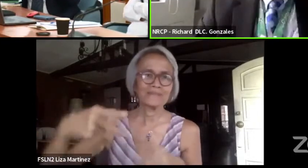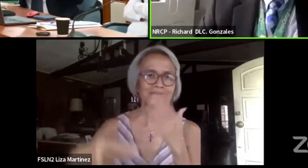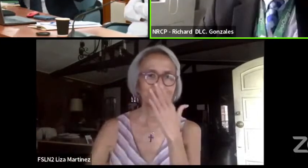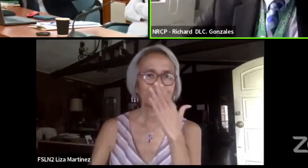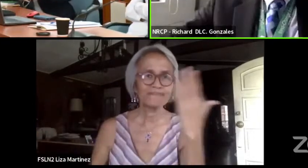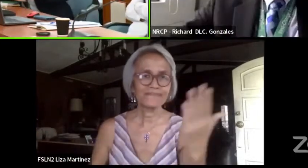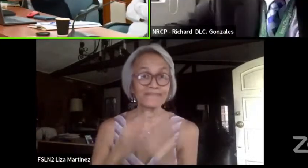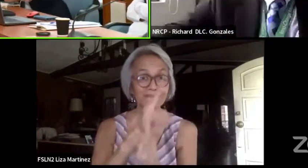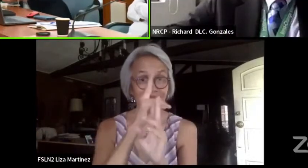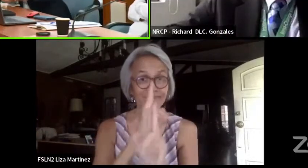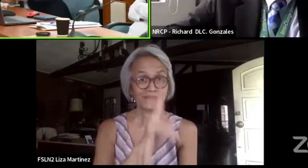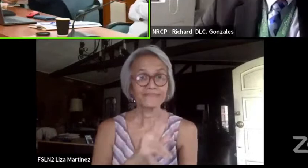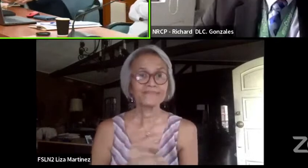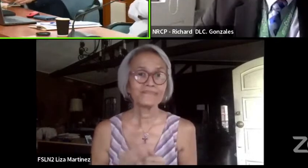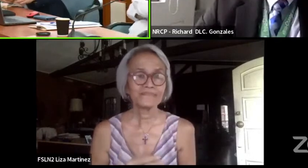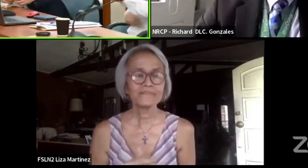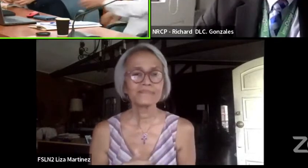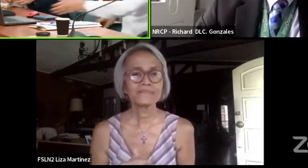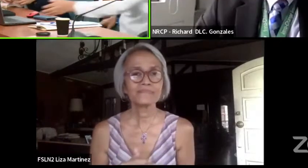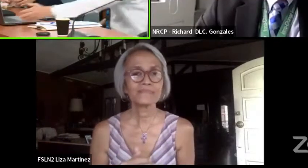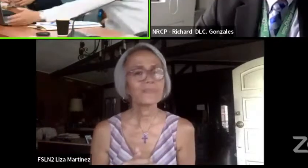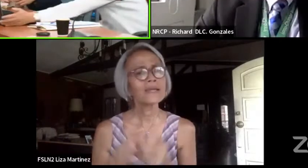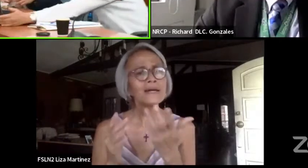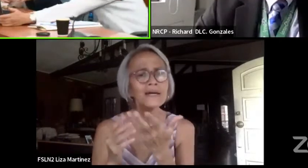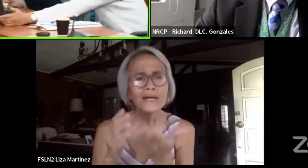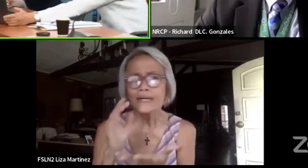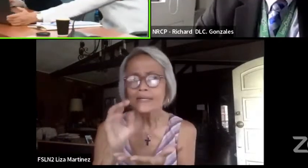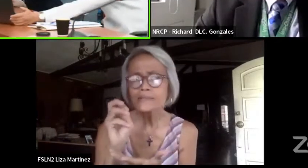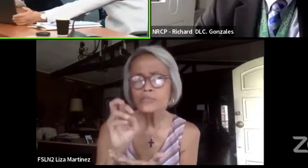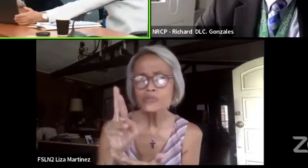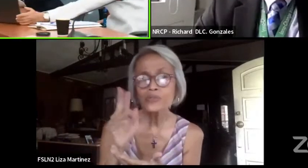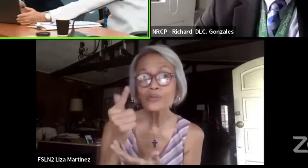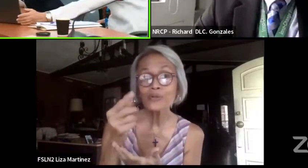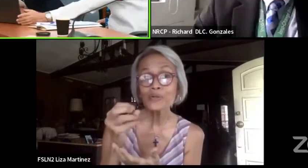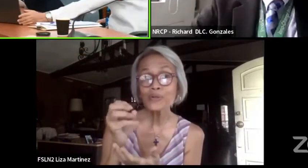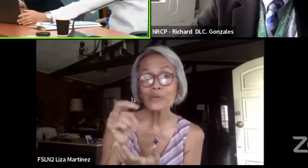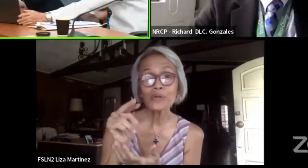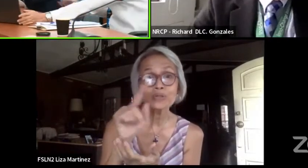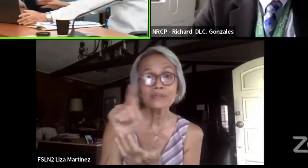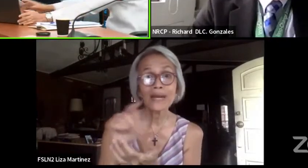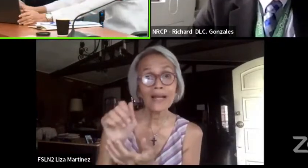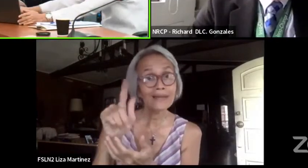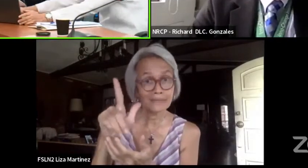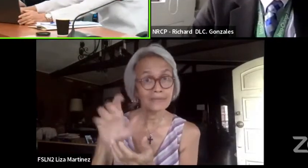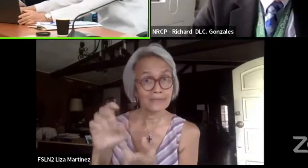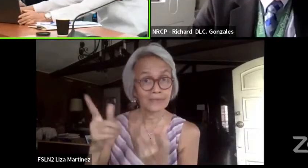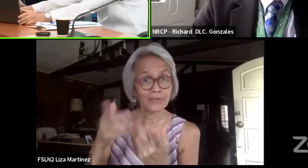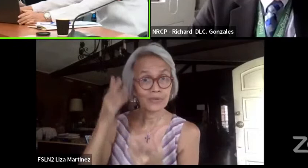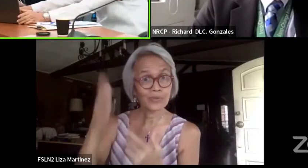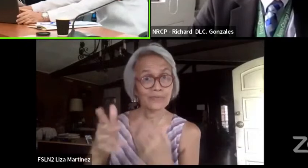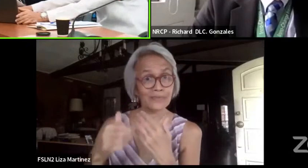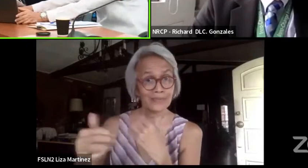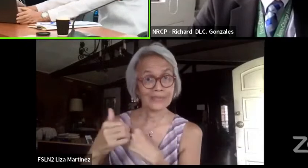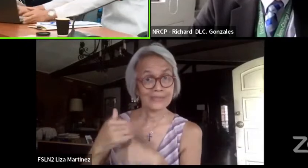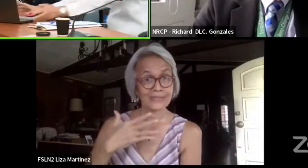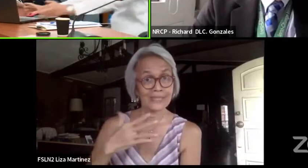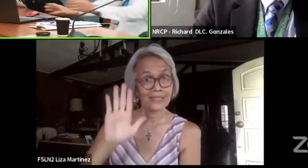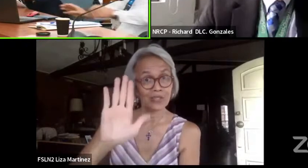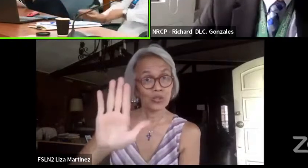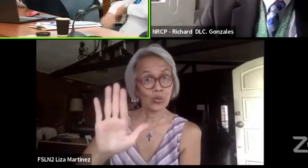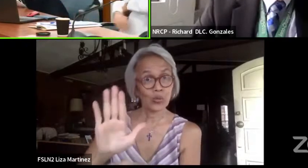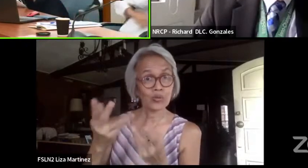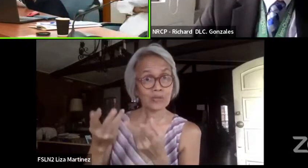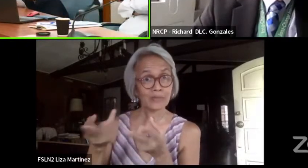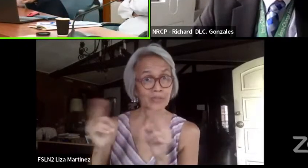Honor. Thank you, Mr. Gonzalez. Mr. Gonzalez, of course, you will be submitting your position paper. But if we have in the